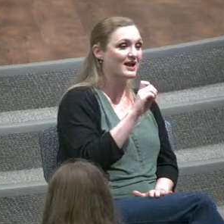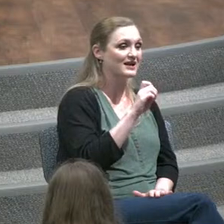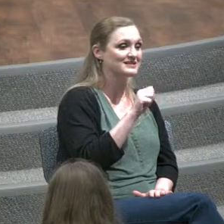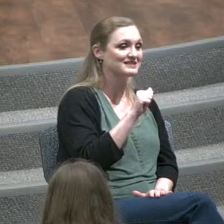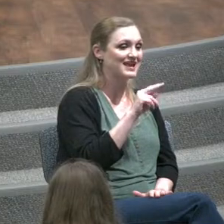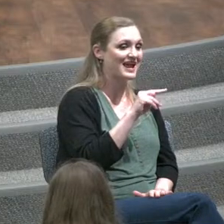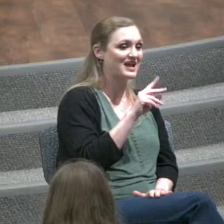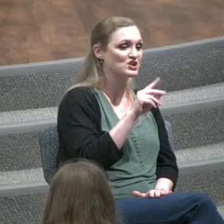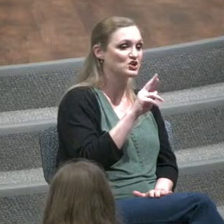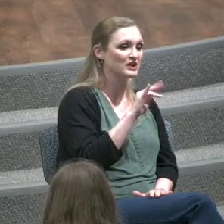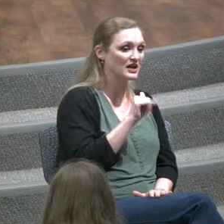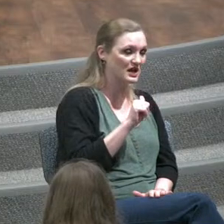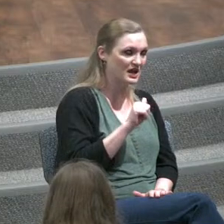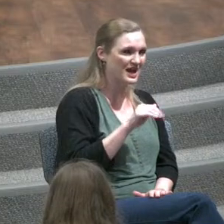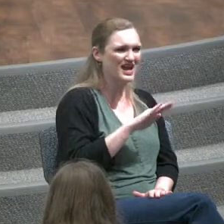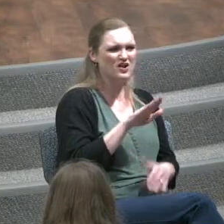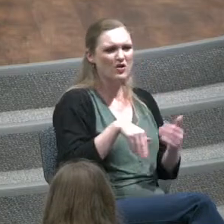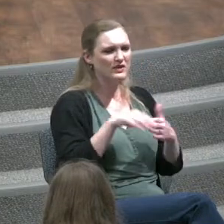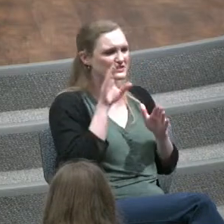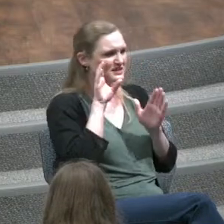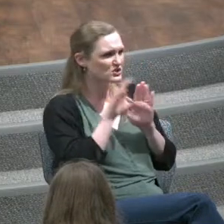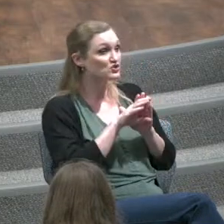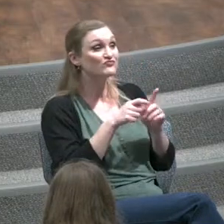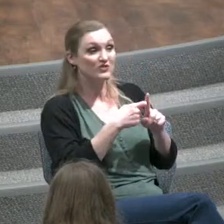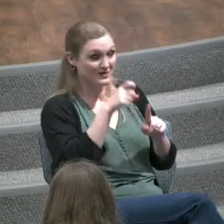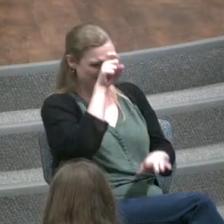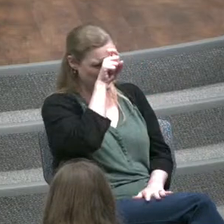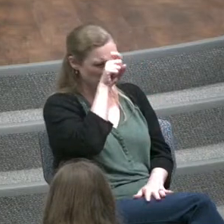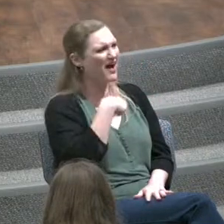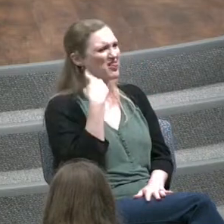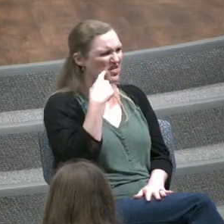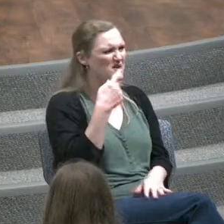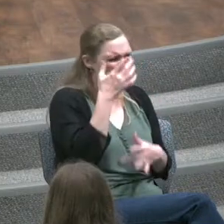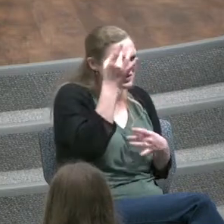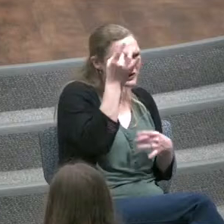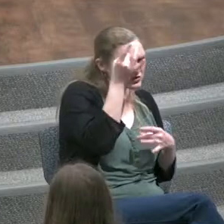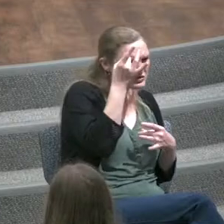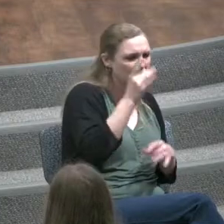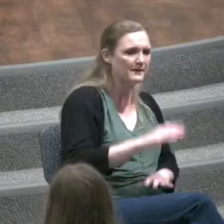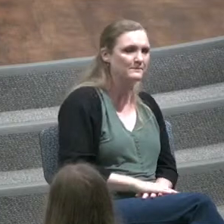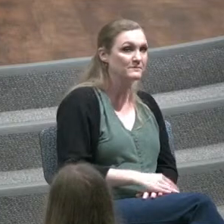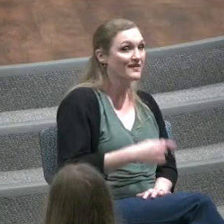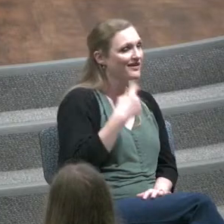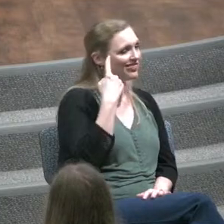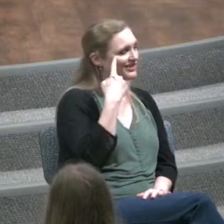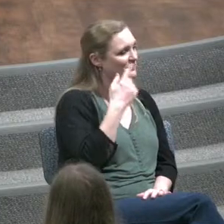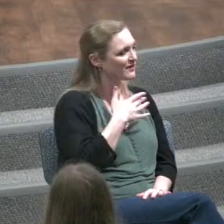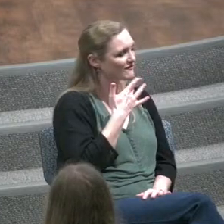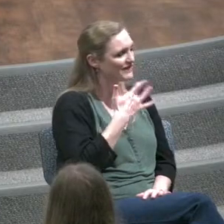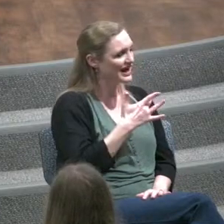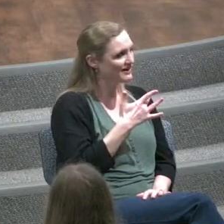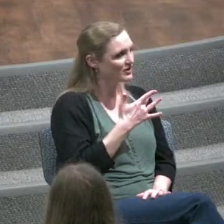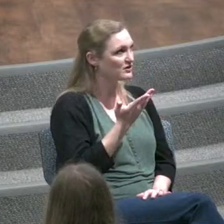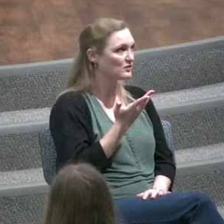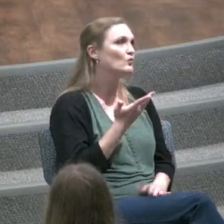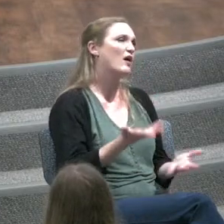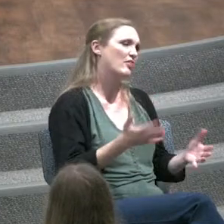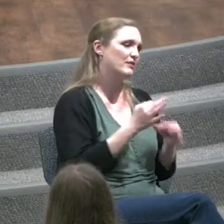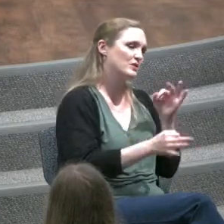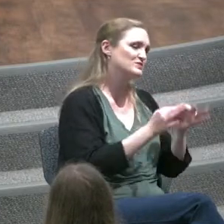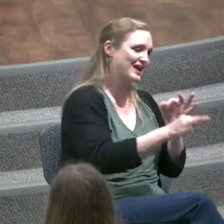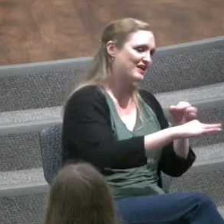these scenes in this mosaic floor are from Egypt, which I found interesting. But I think my favorite thing, other than the